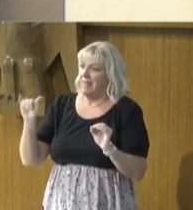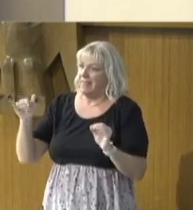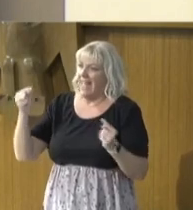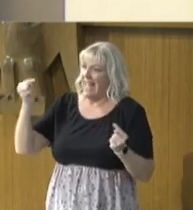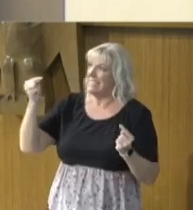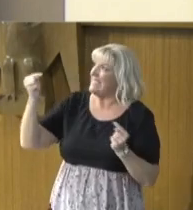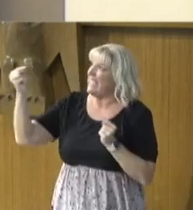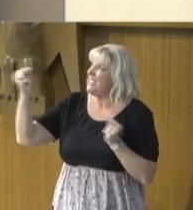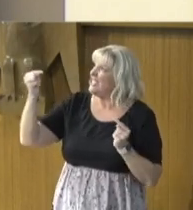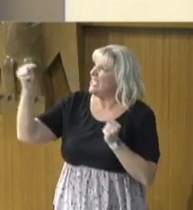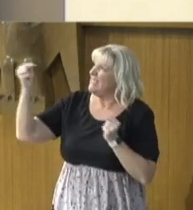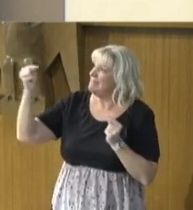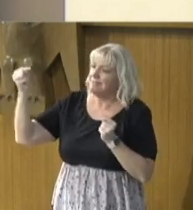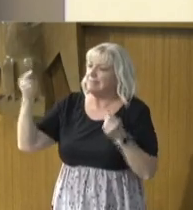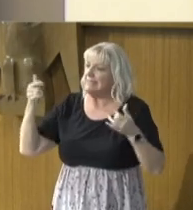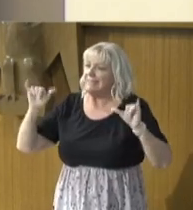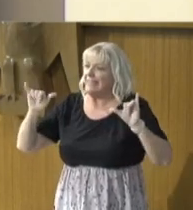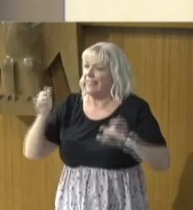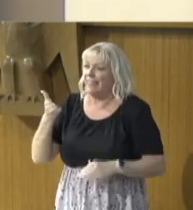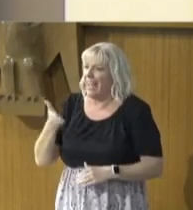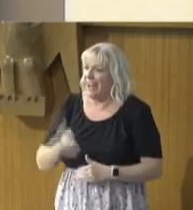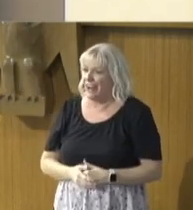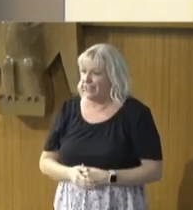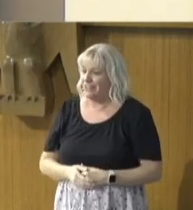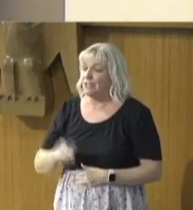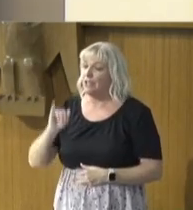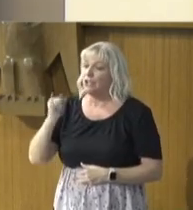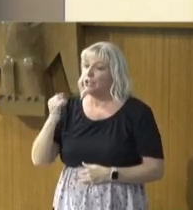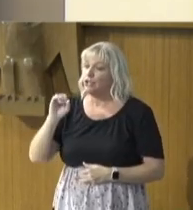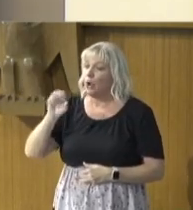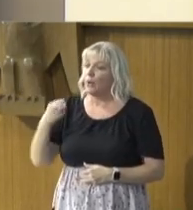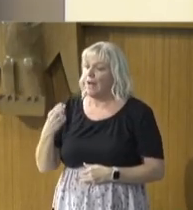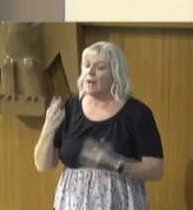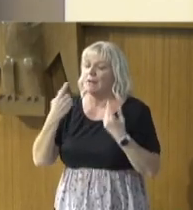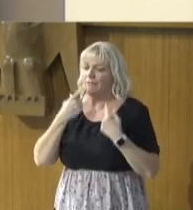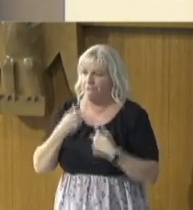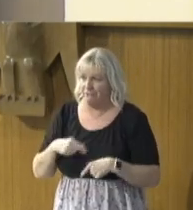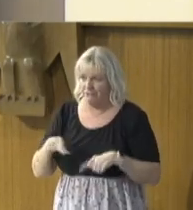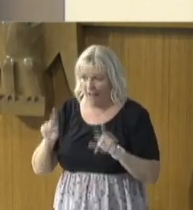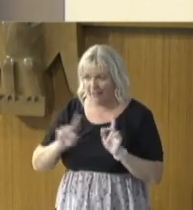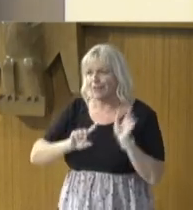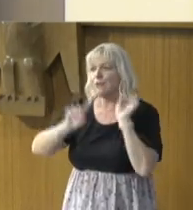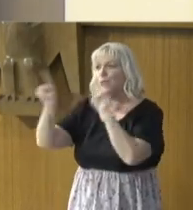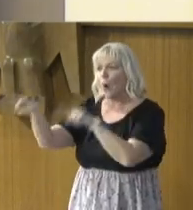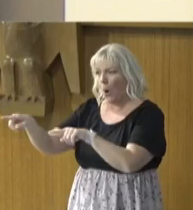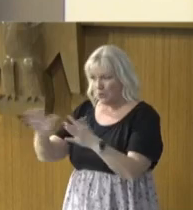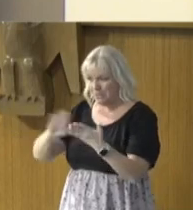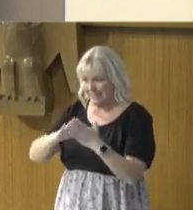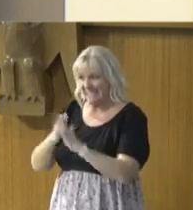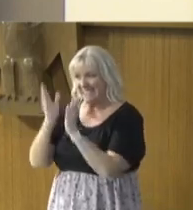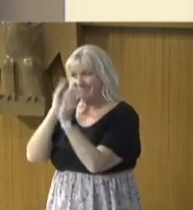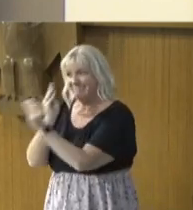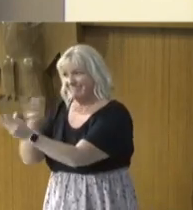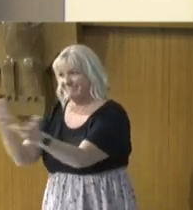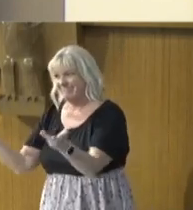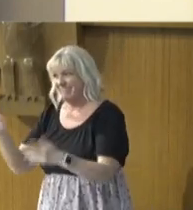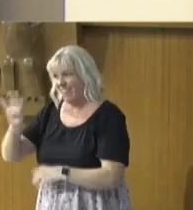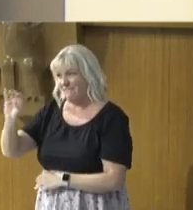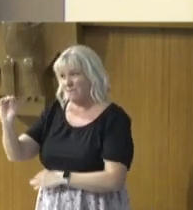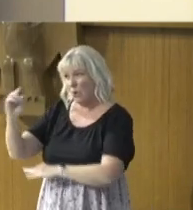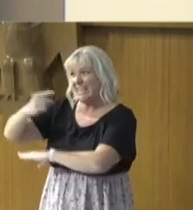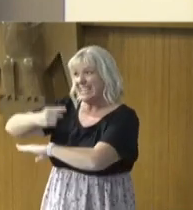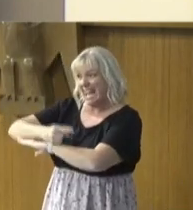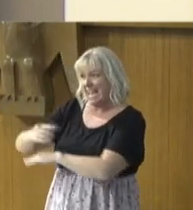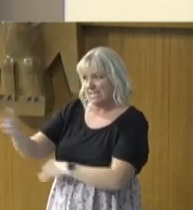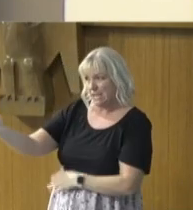remains. Jonah finally does as he's told, and he goes to Nineveh, to let them know they have 40 days to